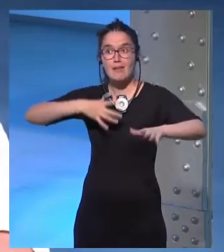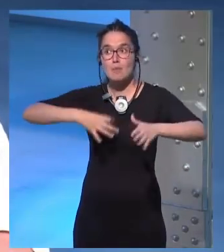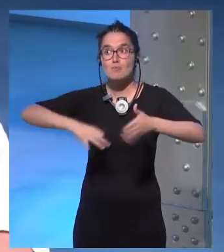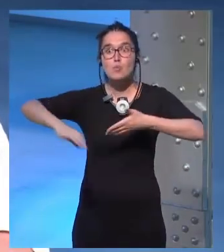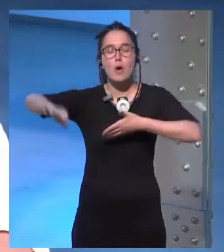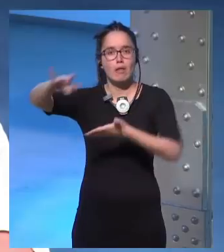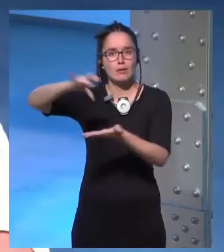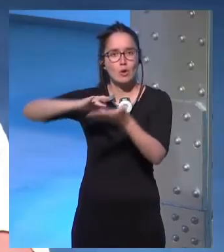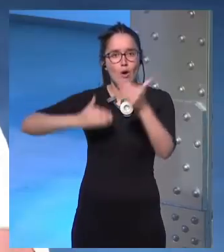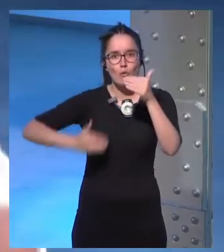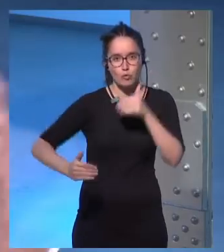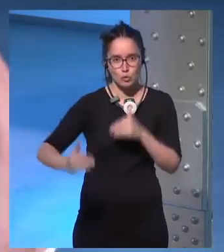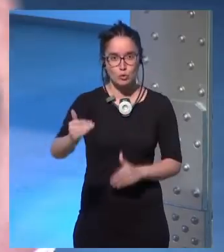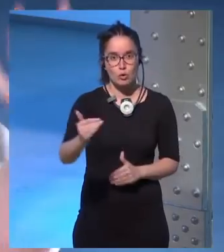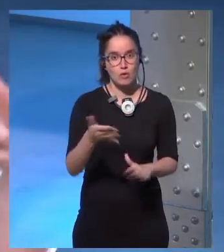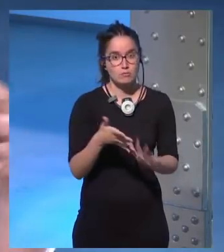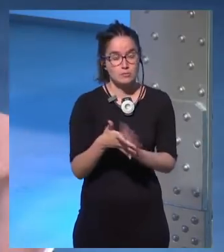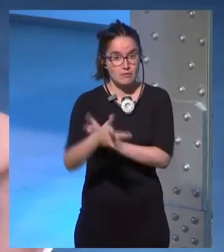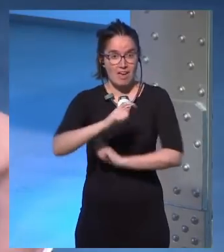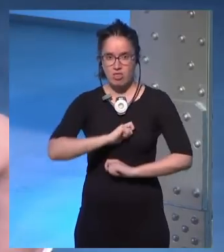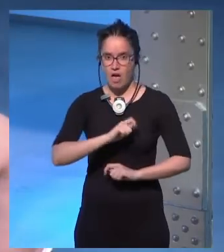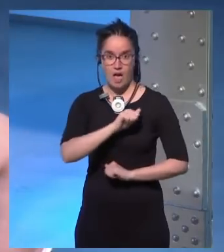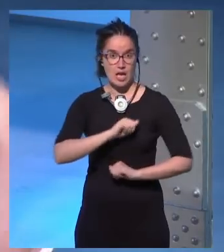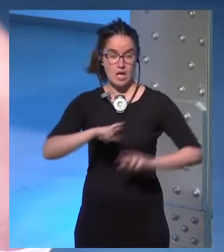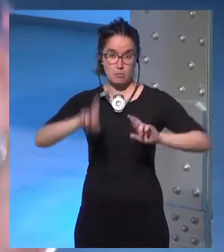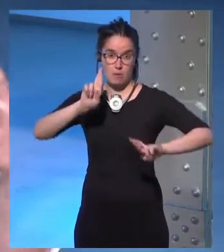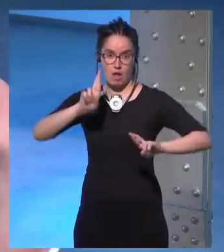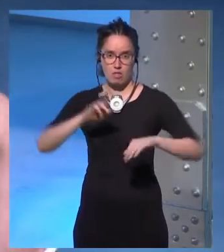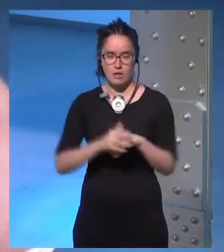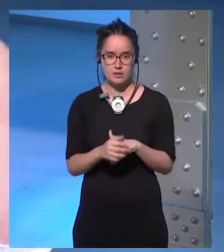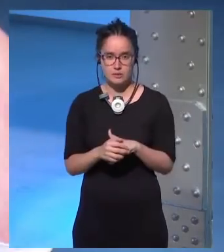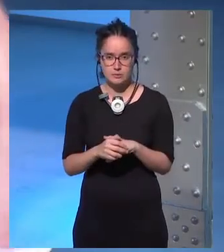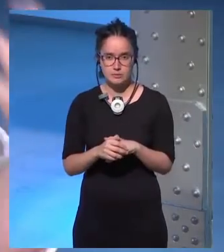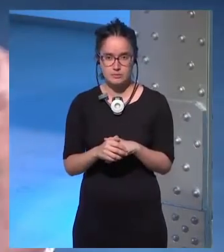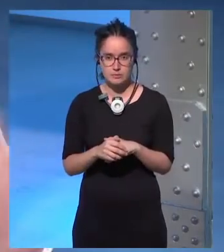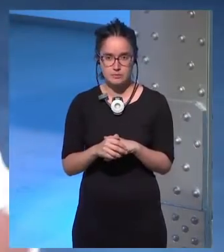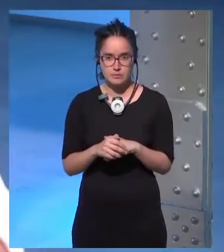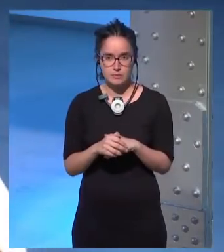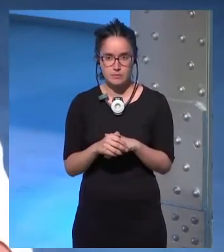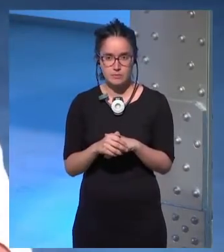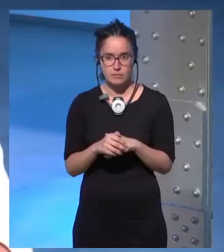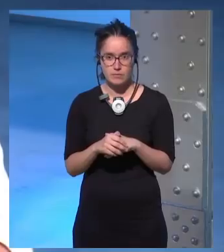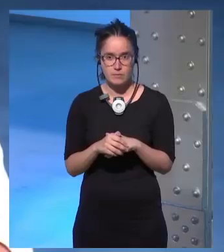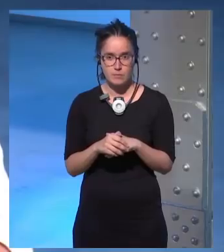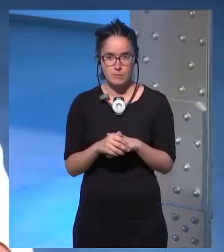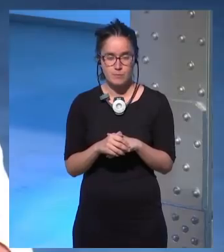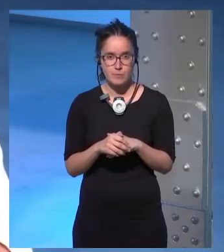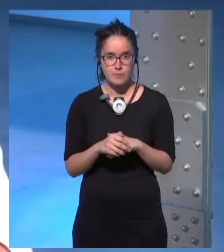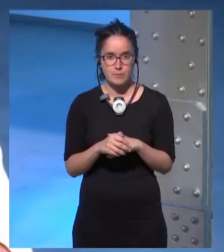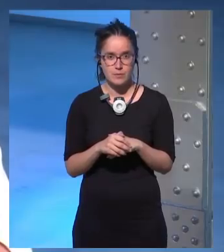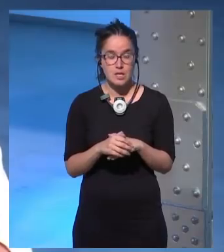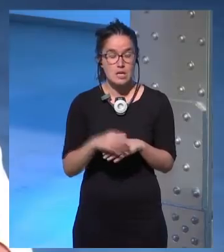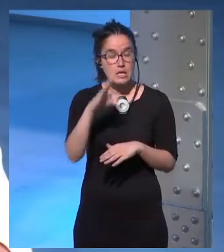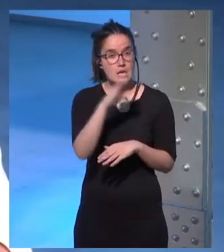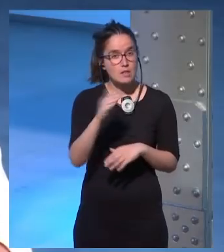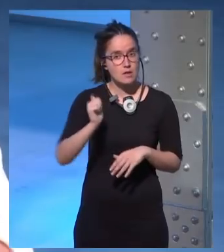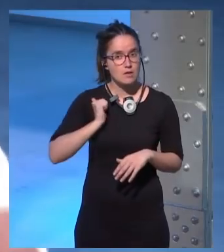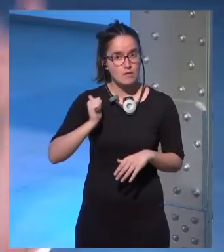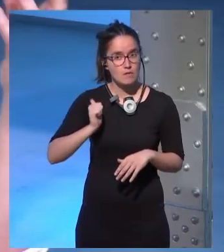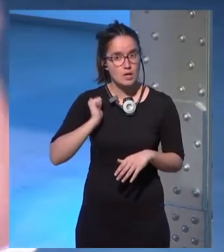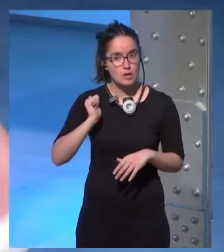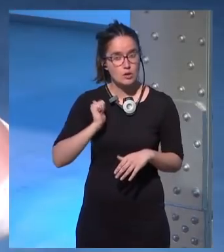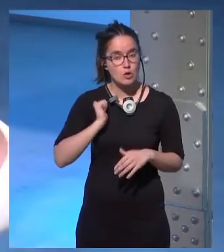I love that there is so much still in that one. Again, it's very hard science fiction. It's very human ingenuity, and I think we need more